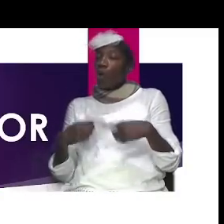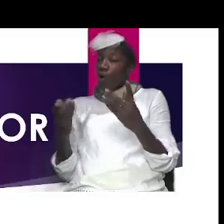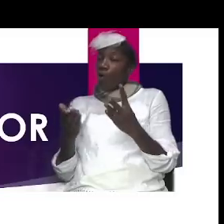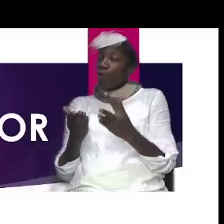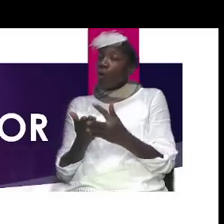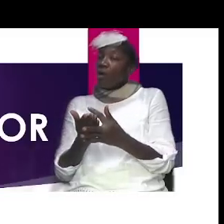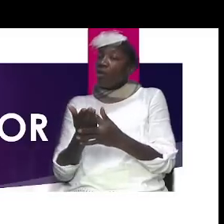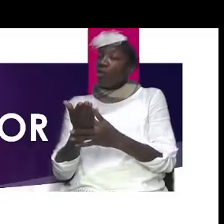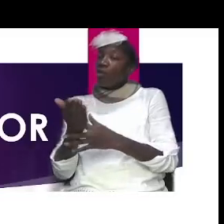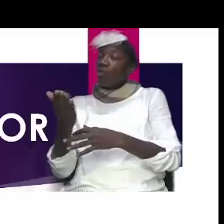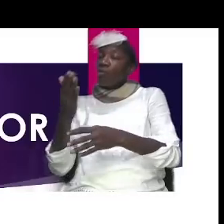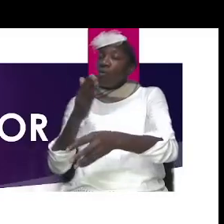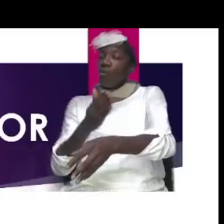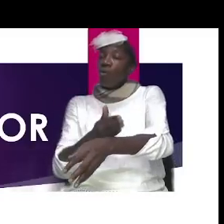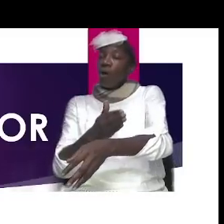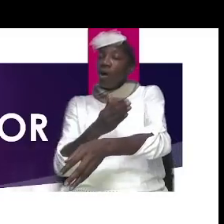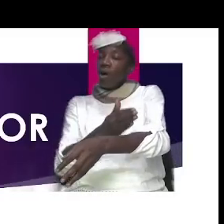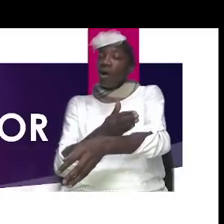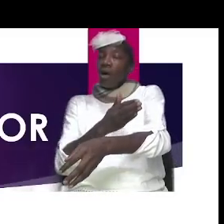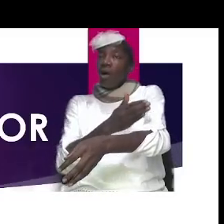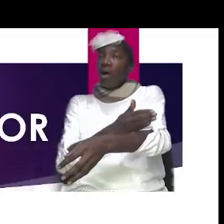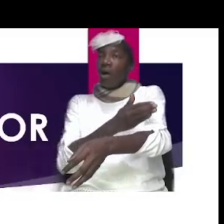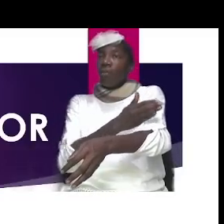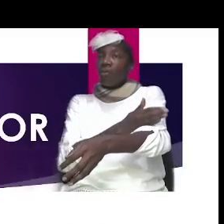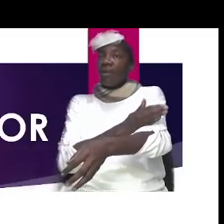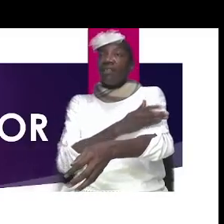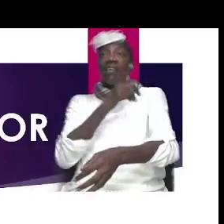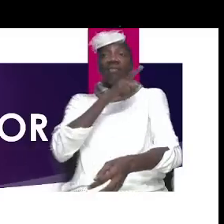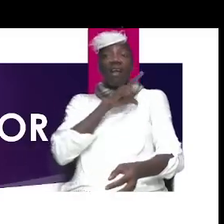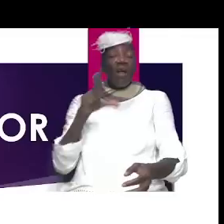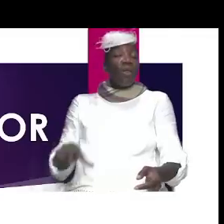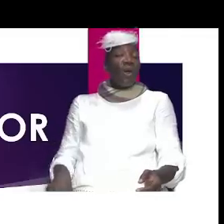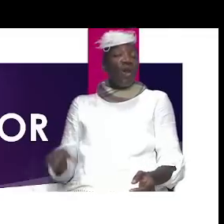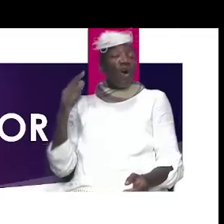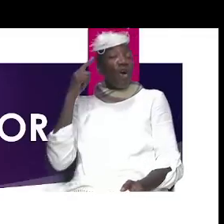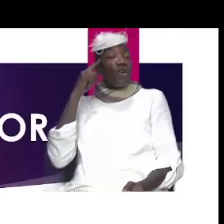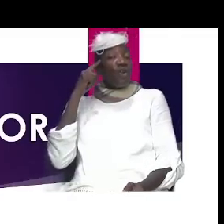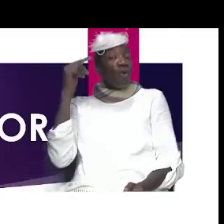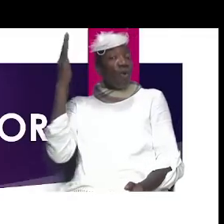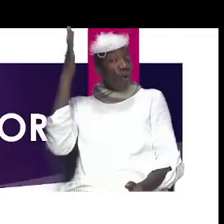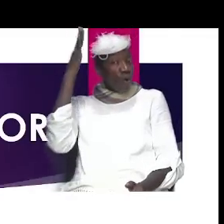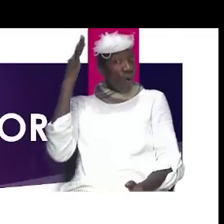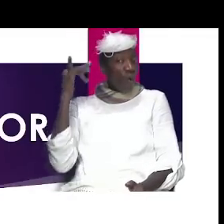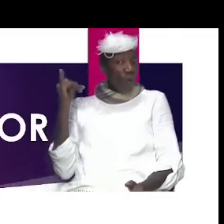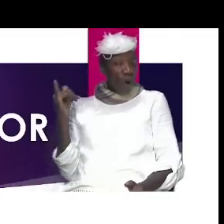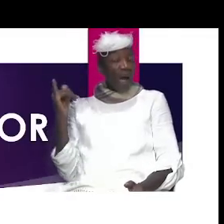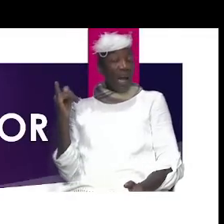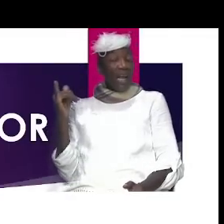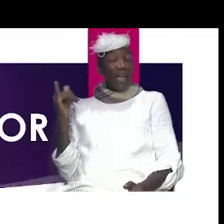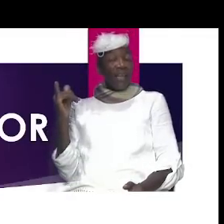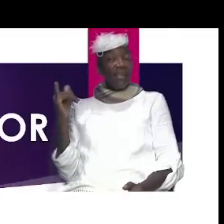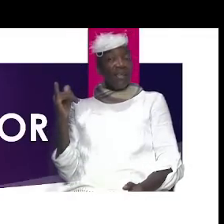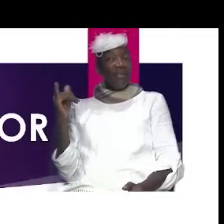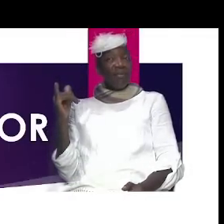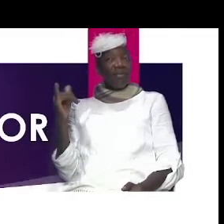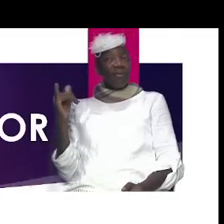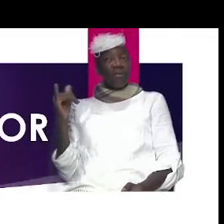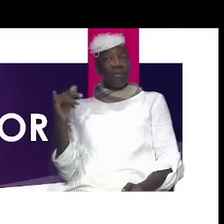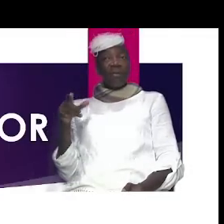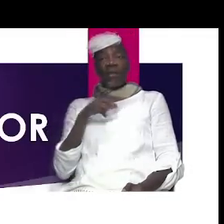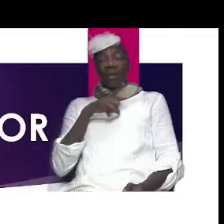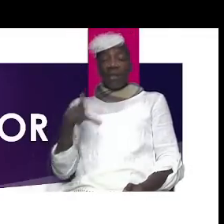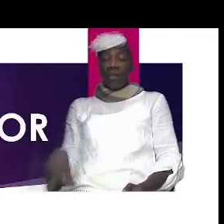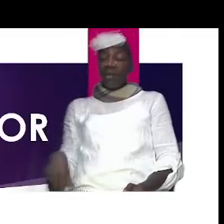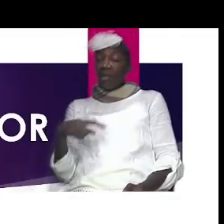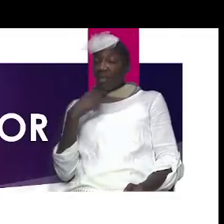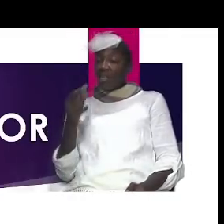He knows why He's taking it through and why He's taking us through the process. And if He's saying that there's going